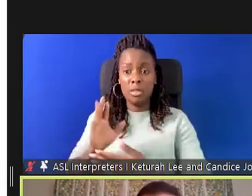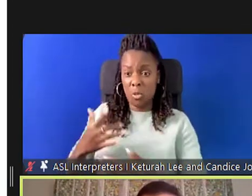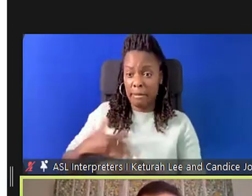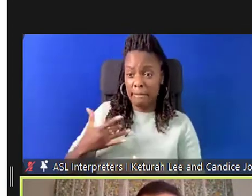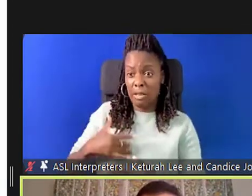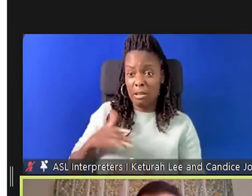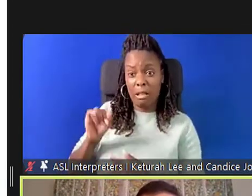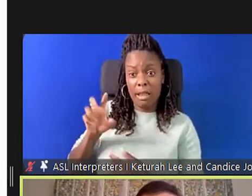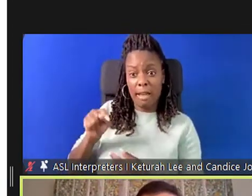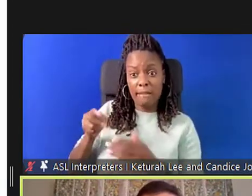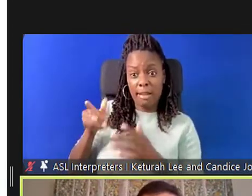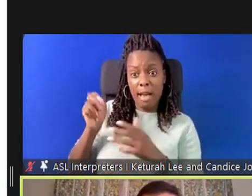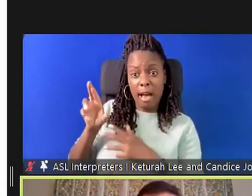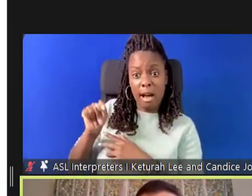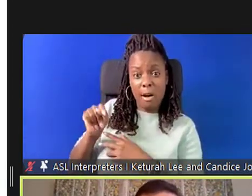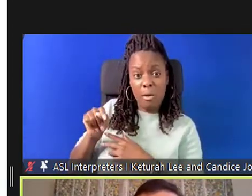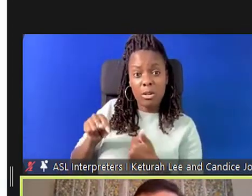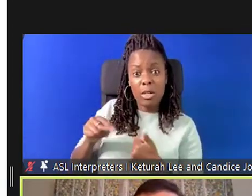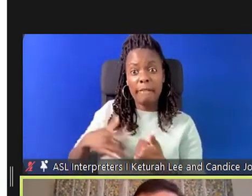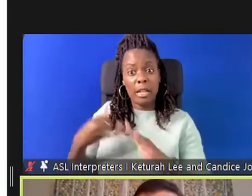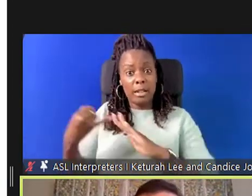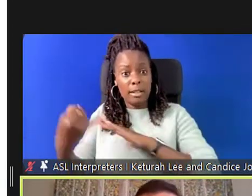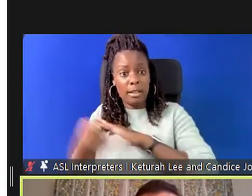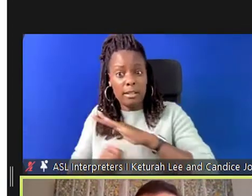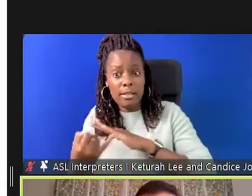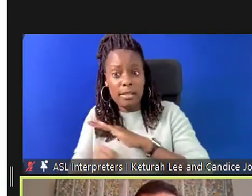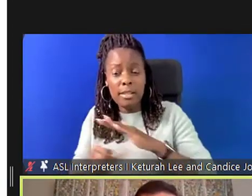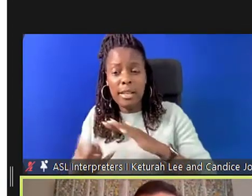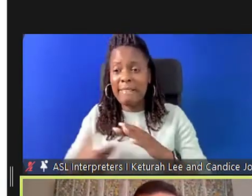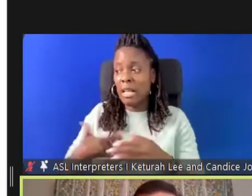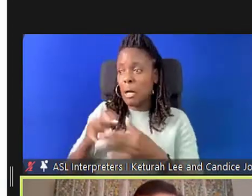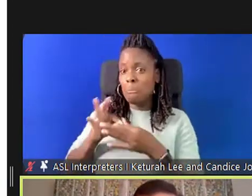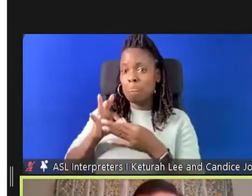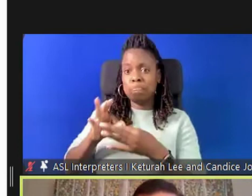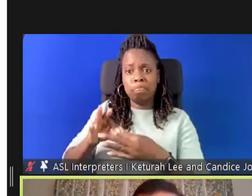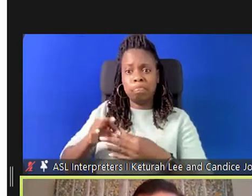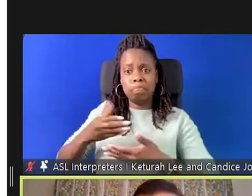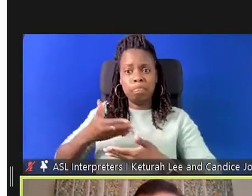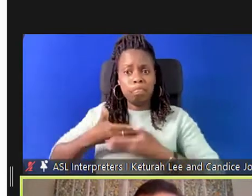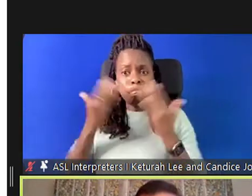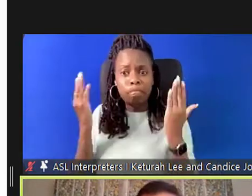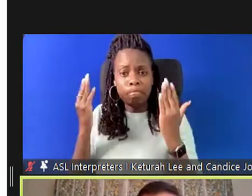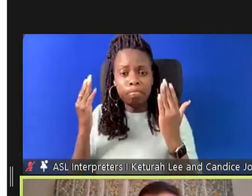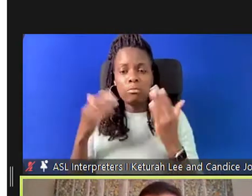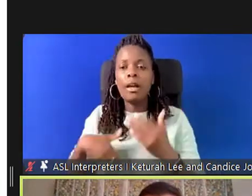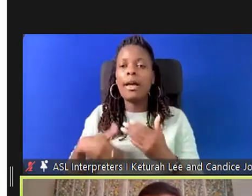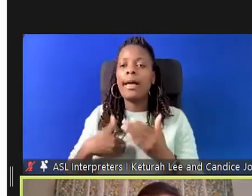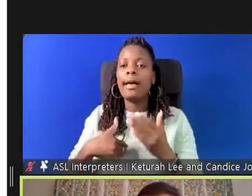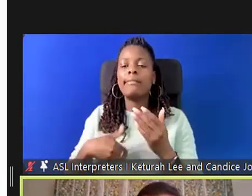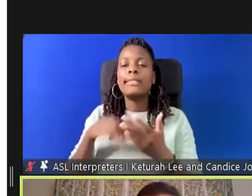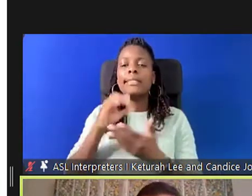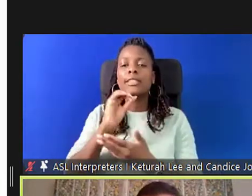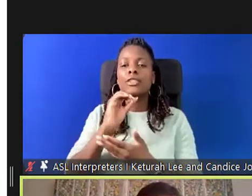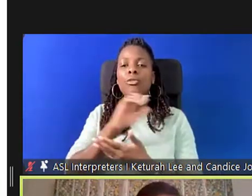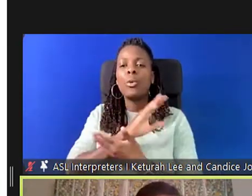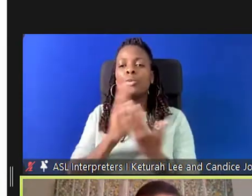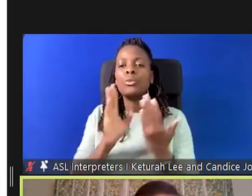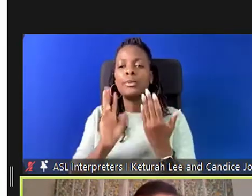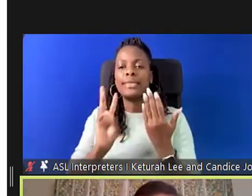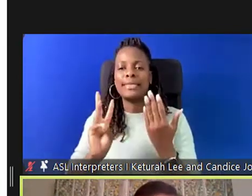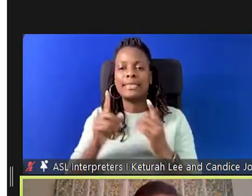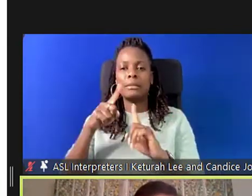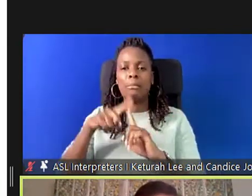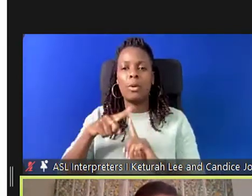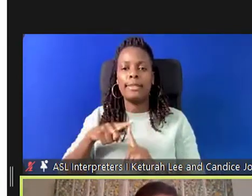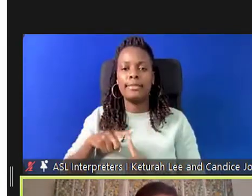feel isolated, or feel they lack companionship, and ranges from 0 to 6 points. Prior research has used 1 point or